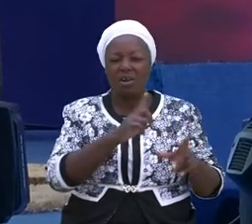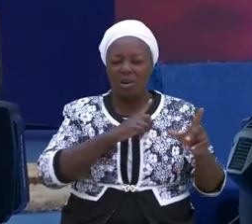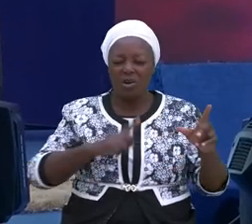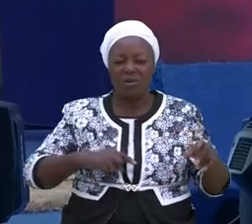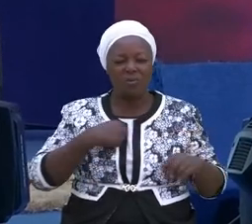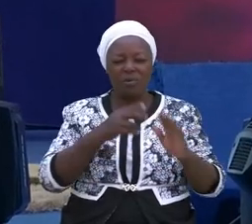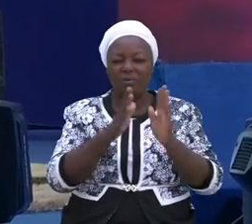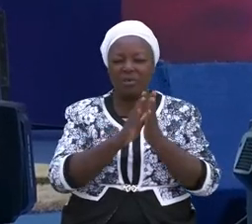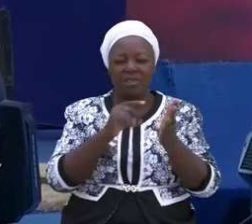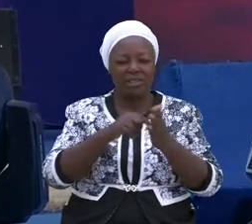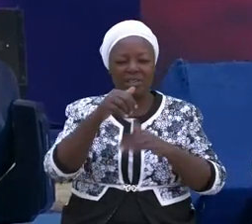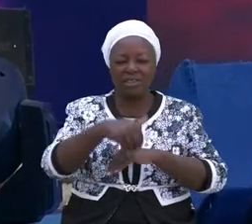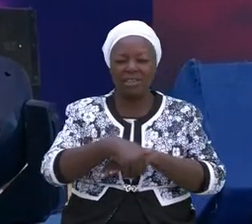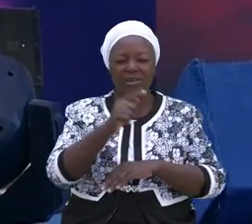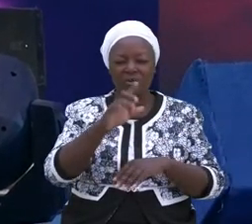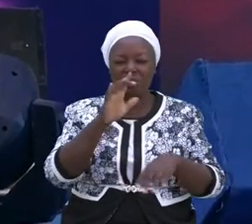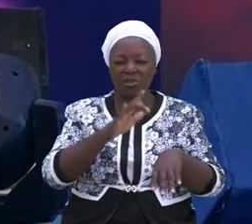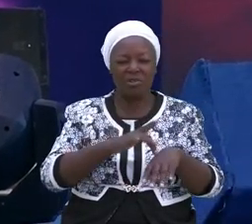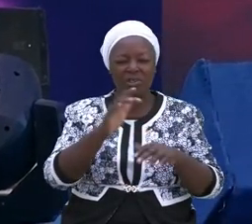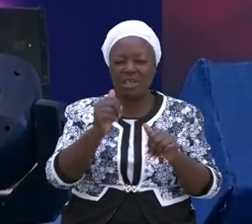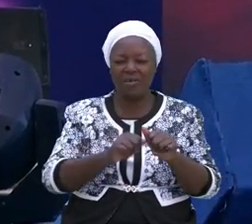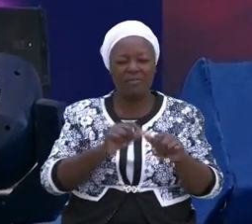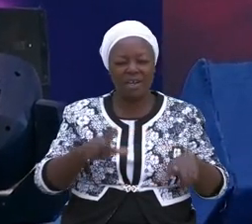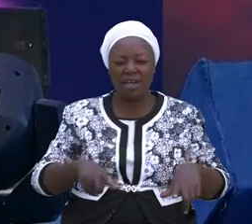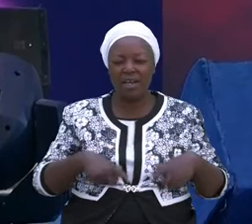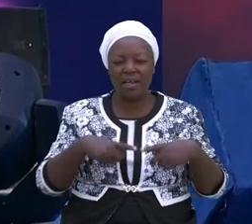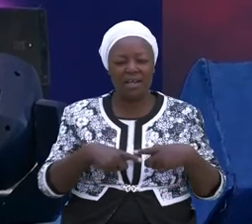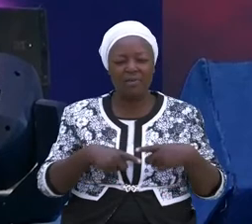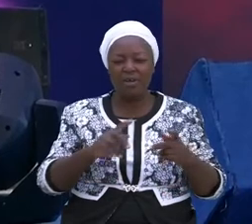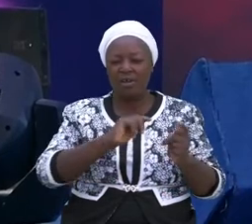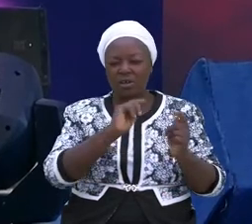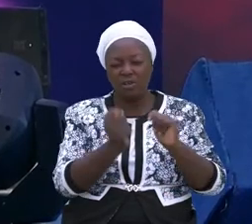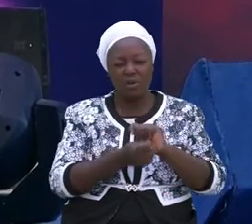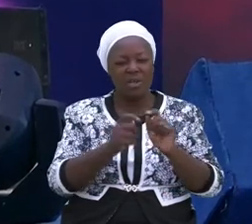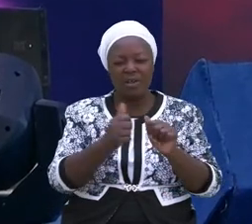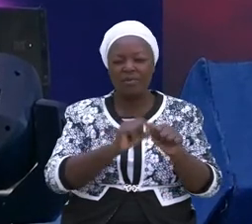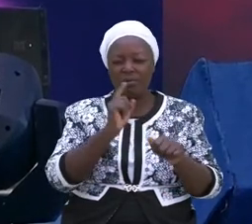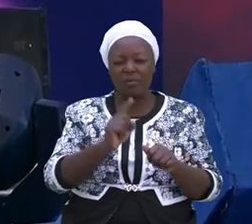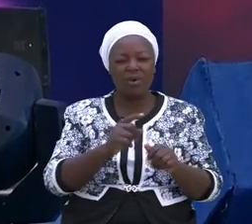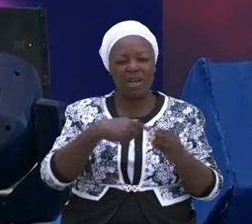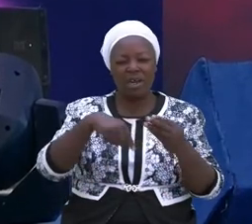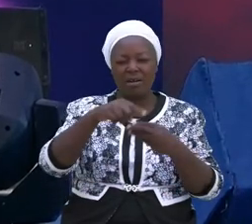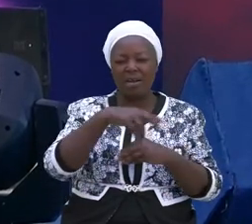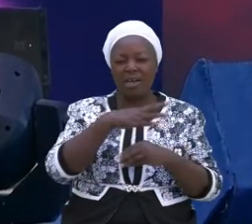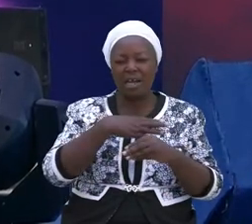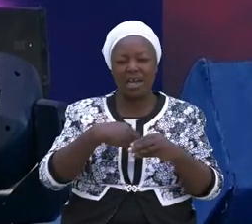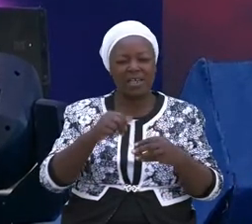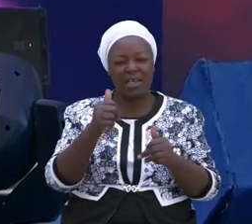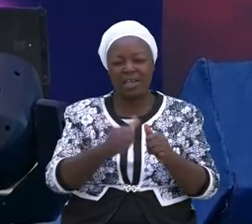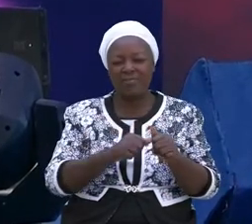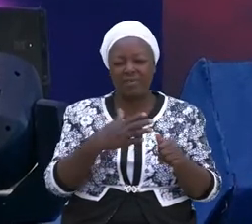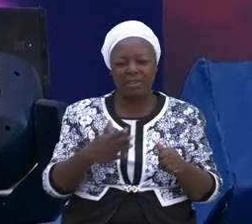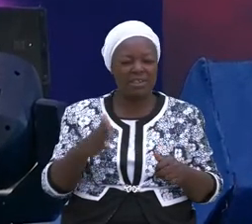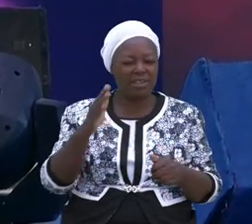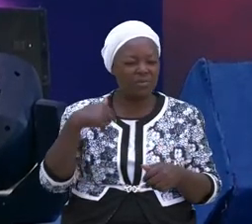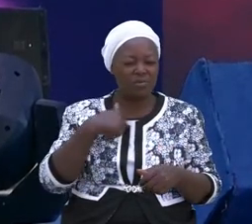tonight you touch every life, turn everyone around, and everything we